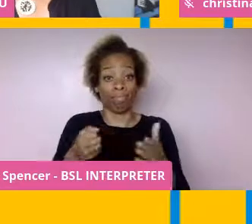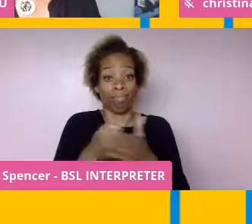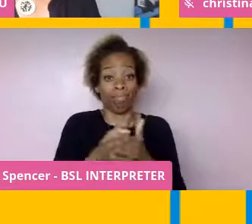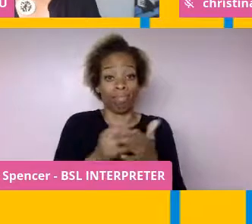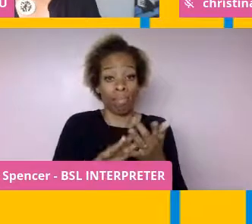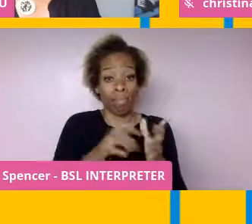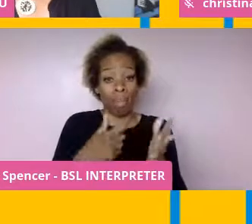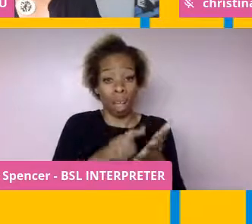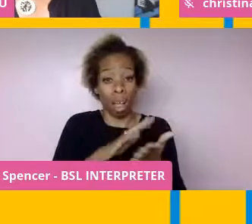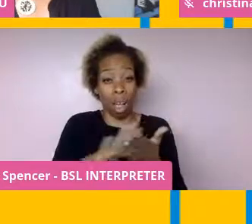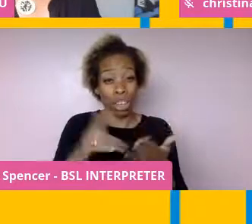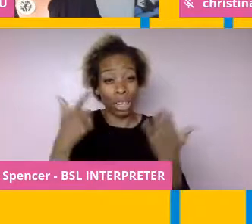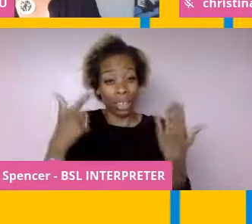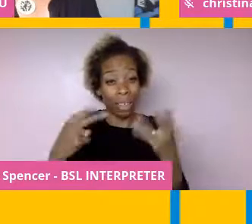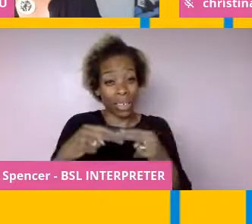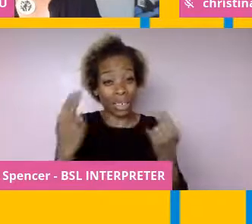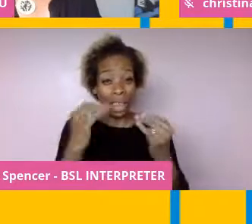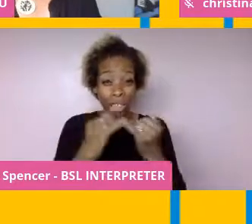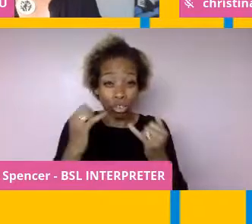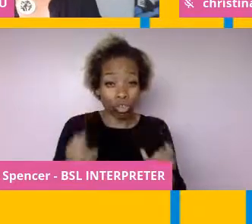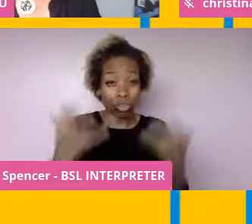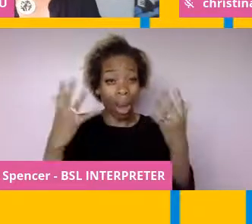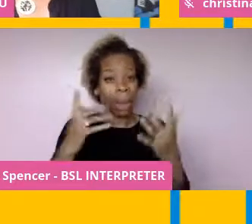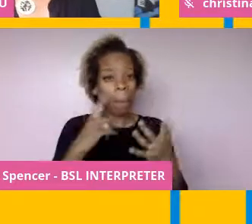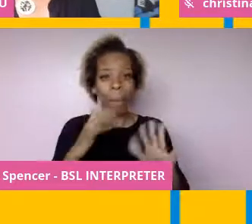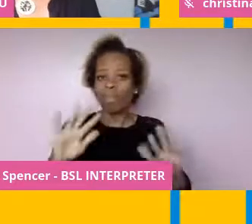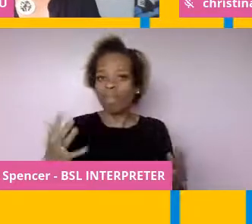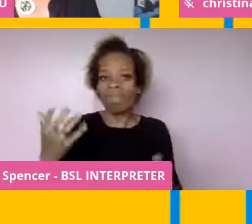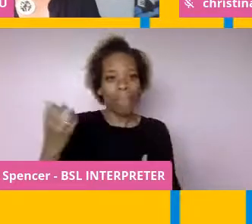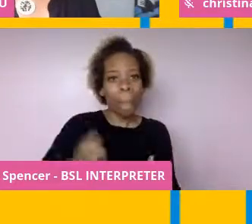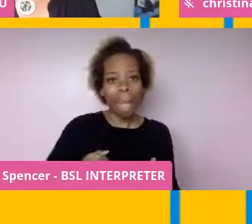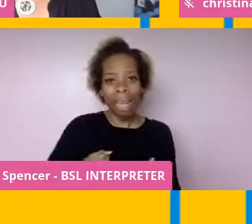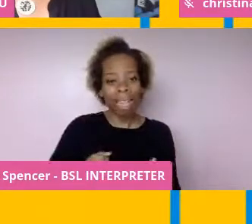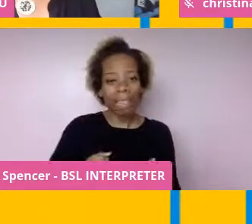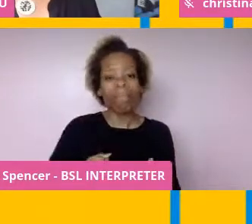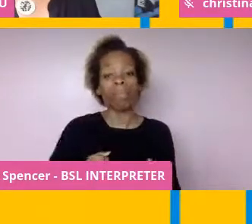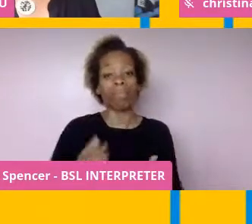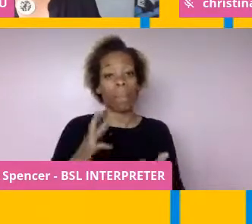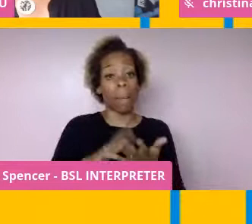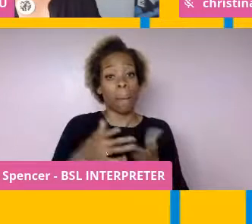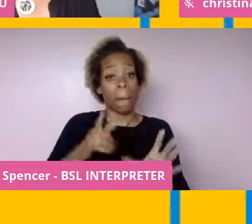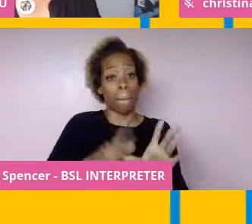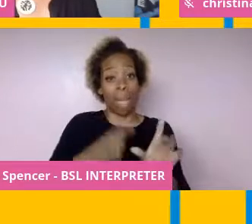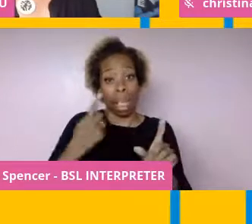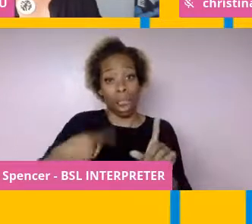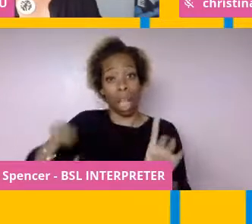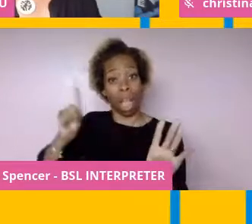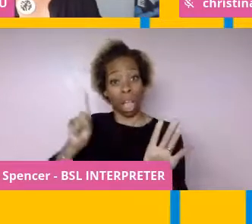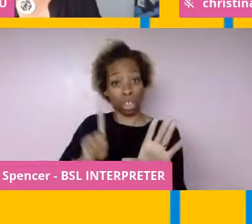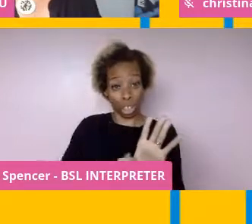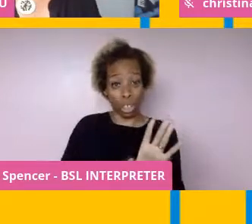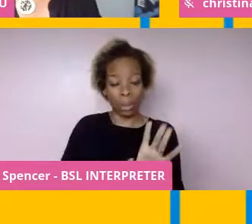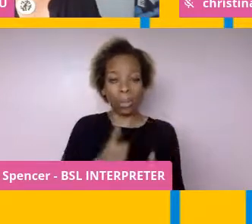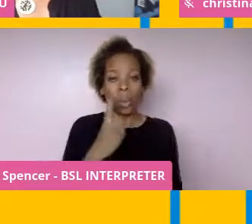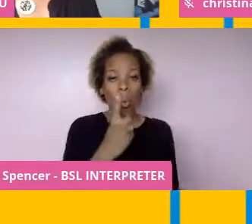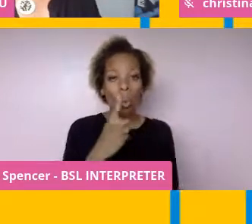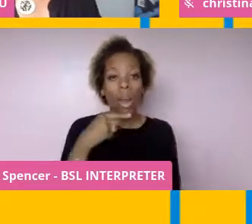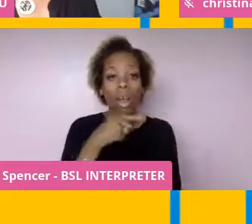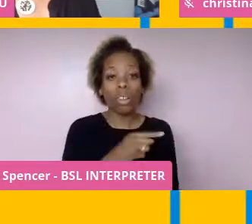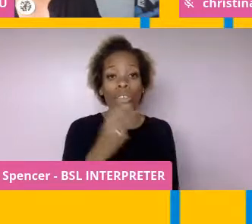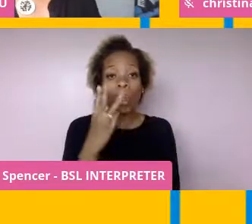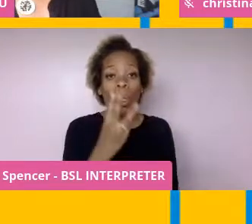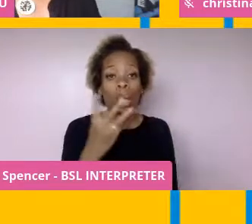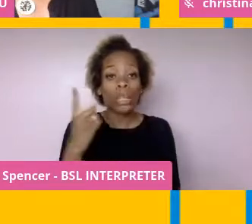we had no pay. In May last year, we had 131 FTE